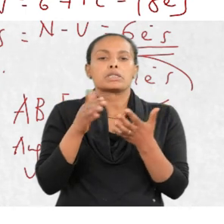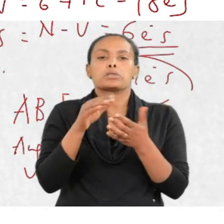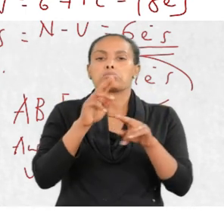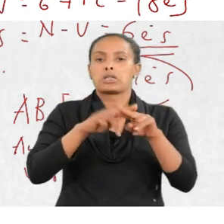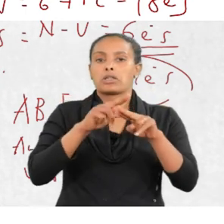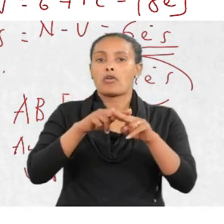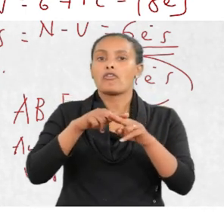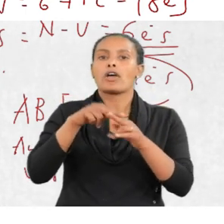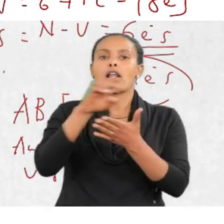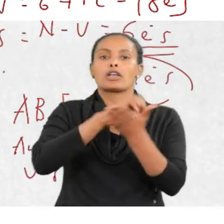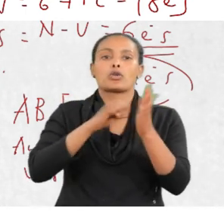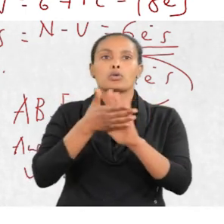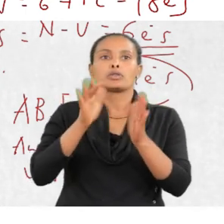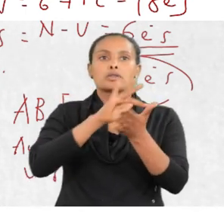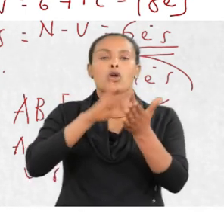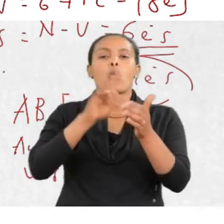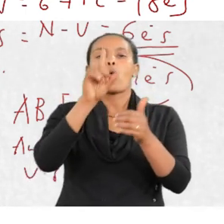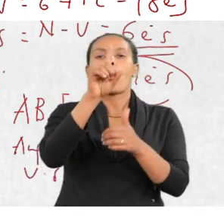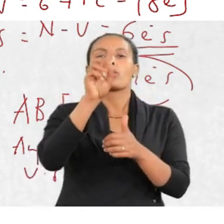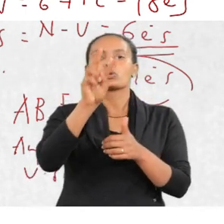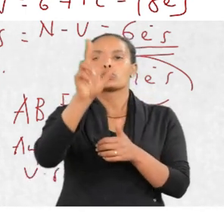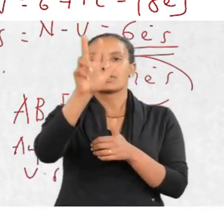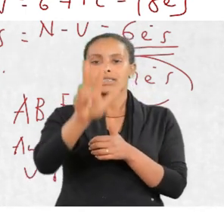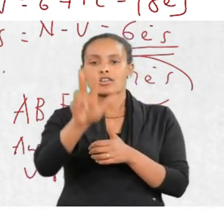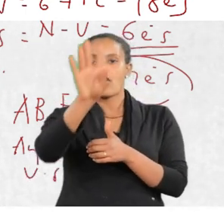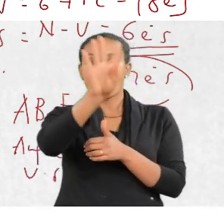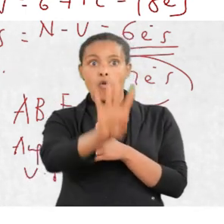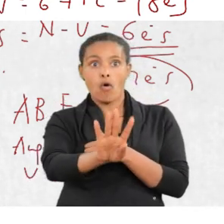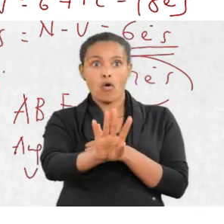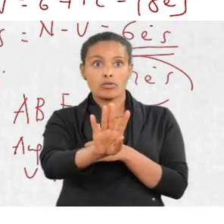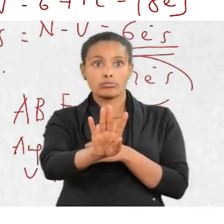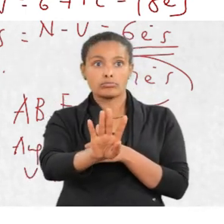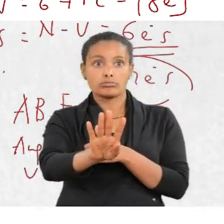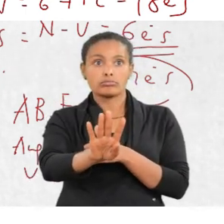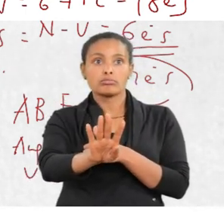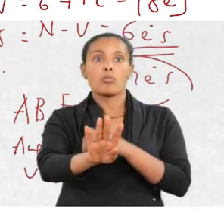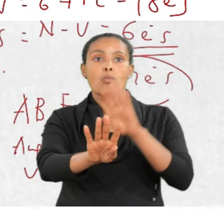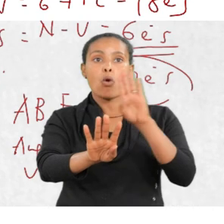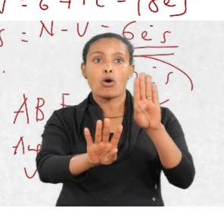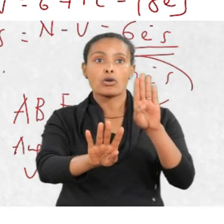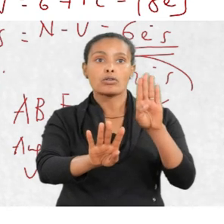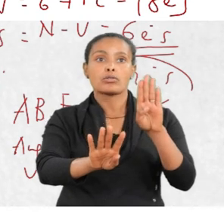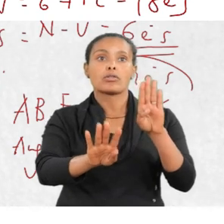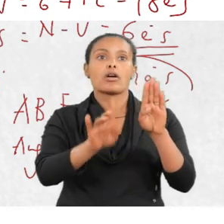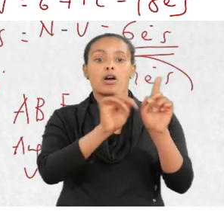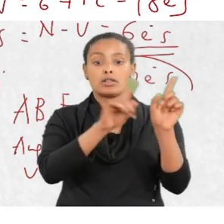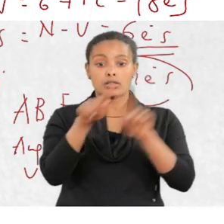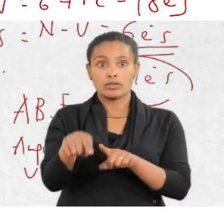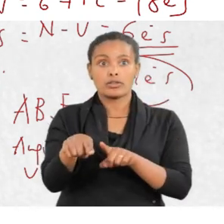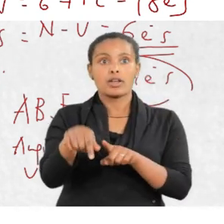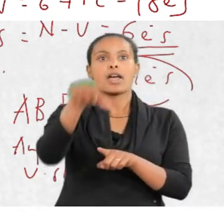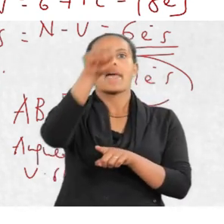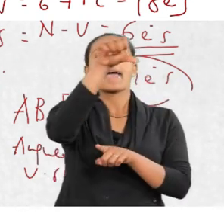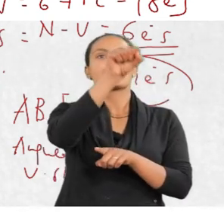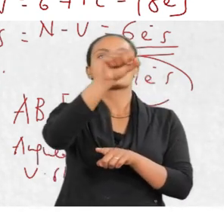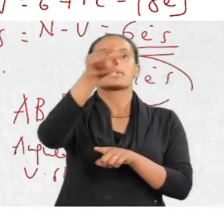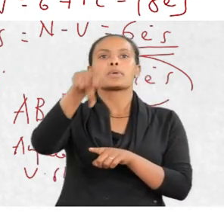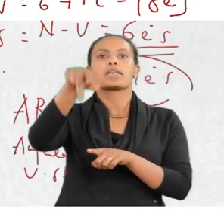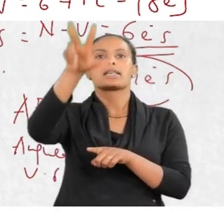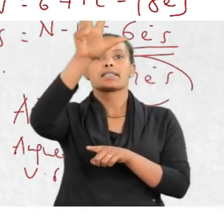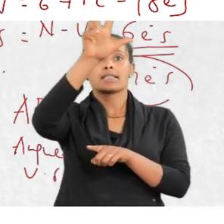there on the central atom, boron 1, 2, 3, 4. Now this boron undergo